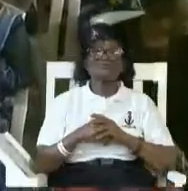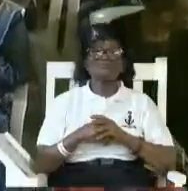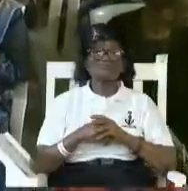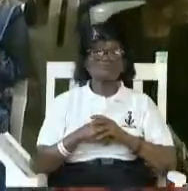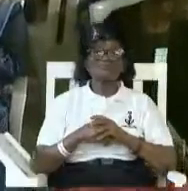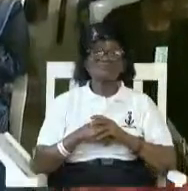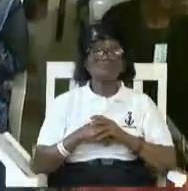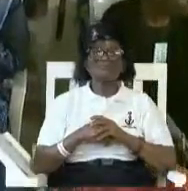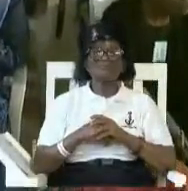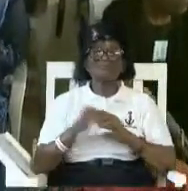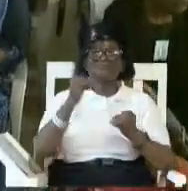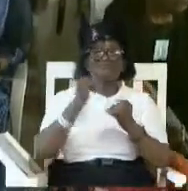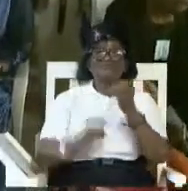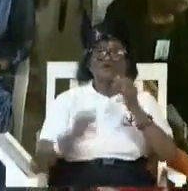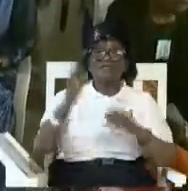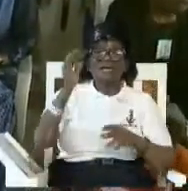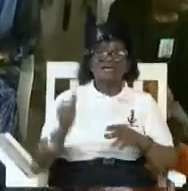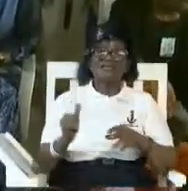Finally,